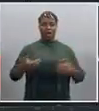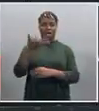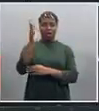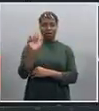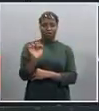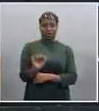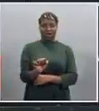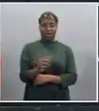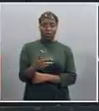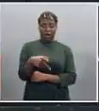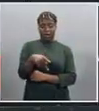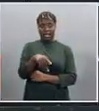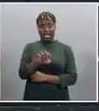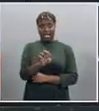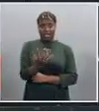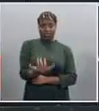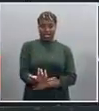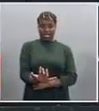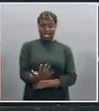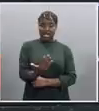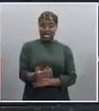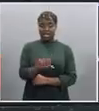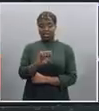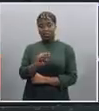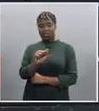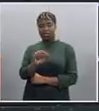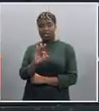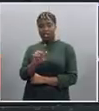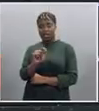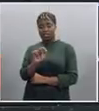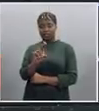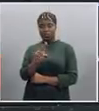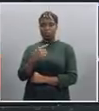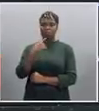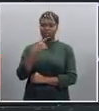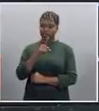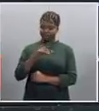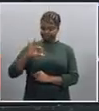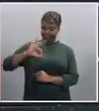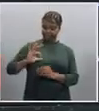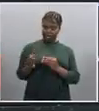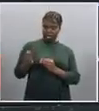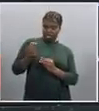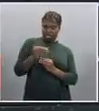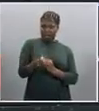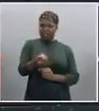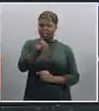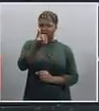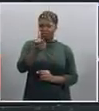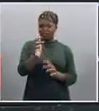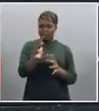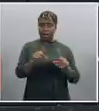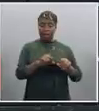in KwaZulu in Port Elizabeth today. The one-year-old Federation SAFTU has rejected the proposed minimum wage, but